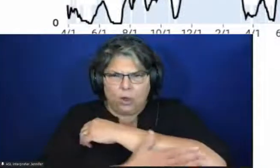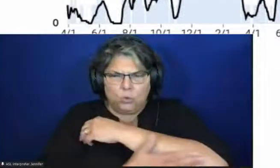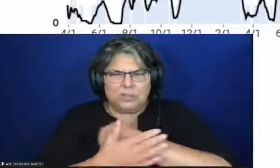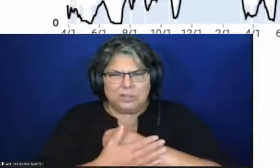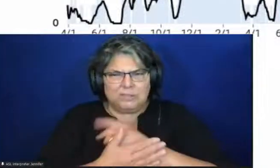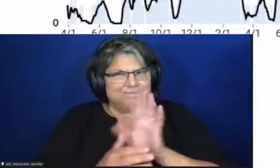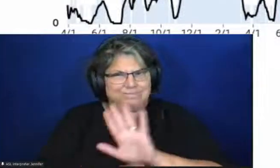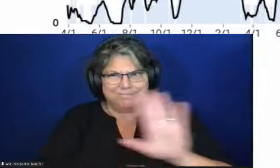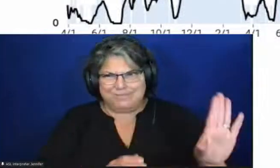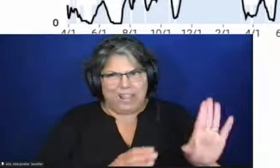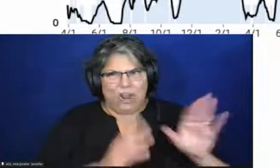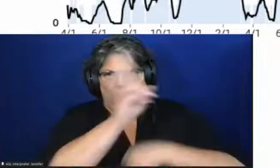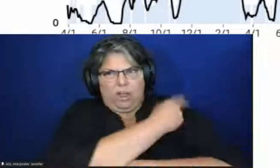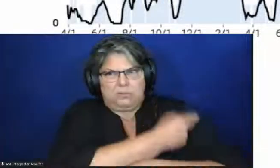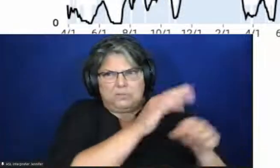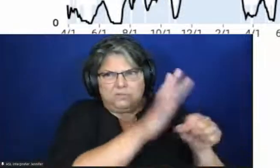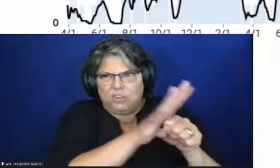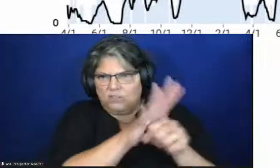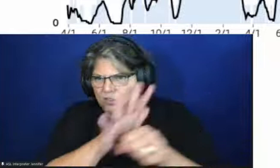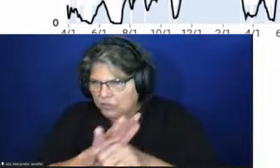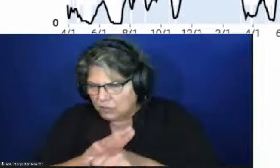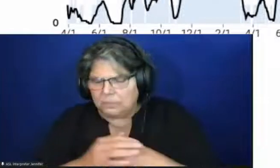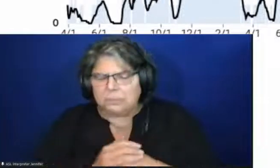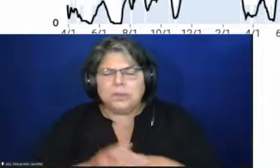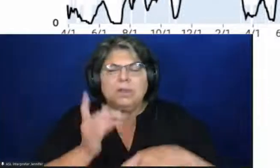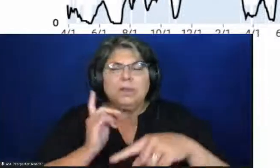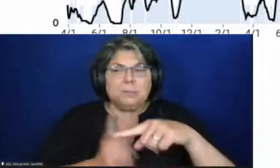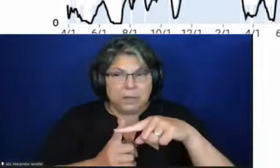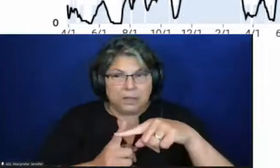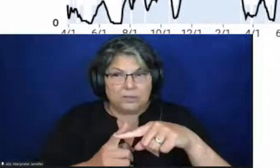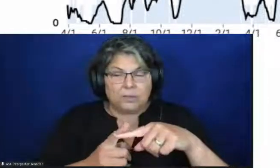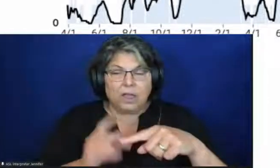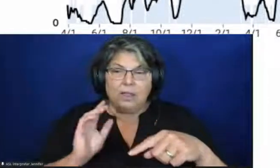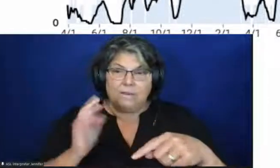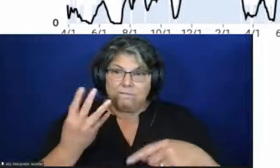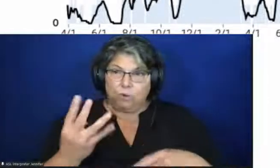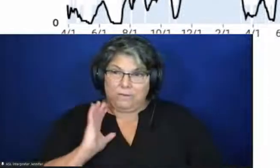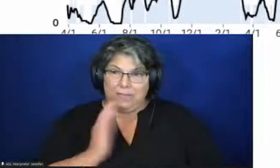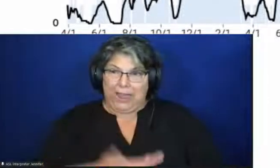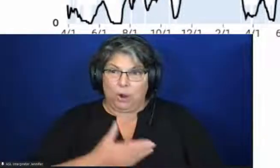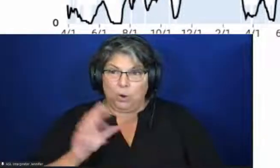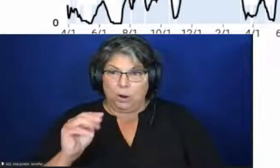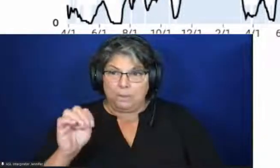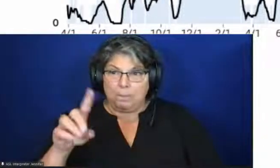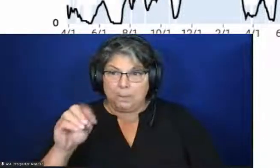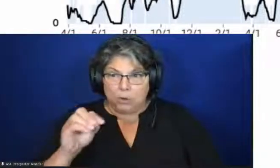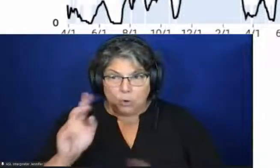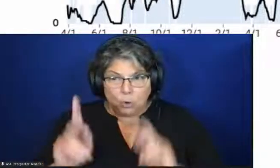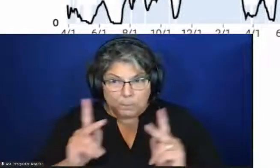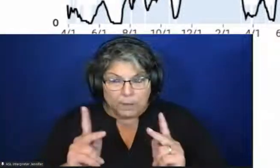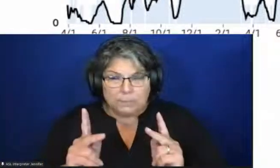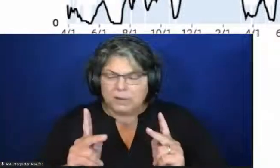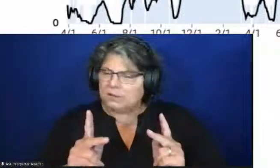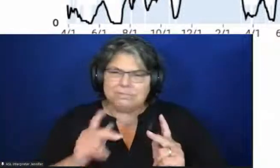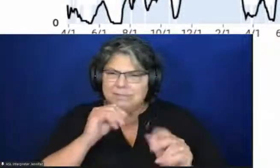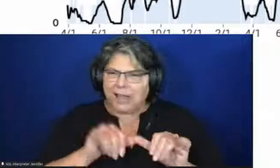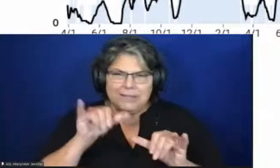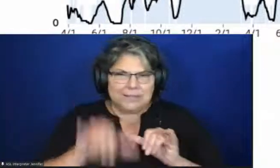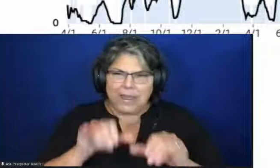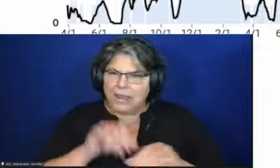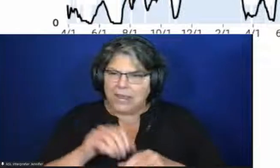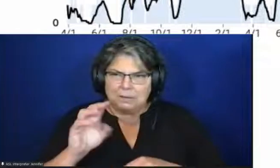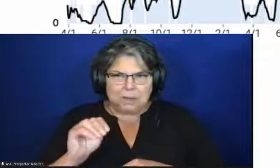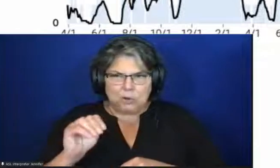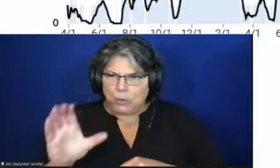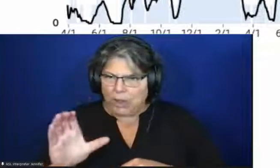that are full in their hospitals. Additionally, we have 4 Mendocino County residents who are out of county because they require